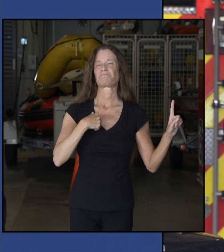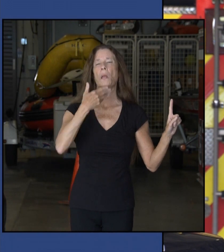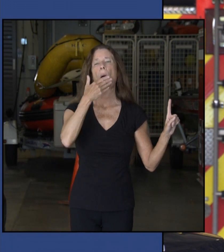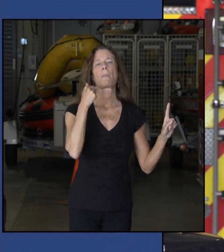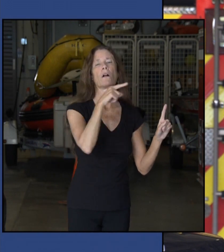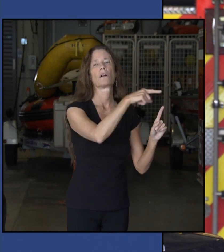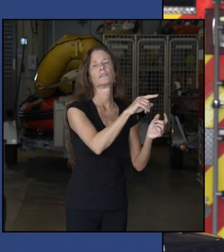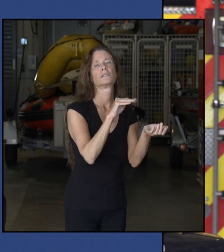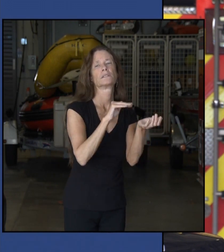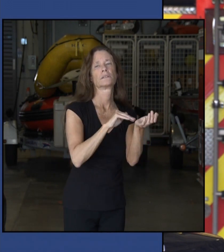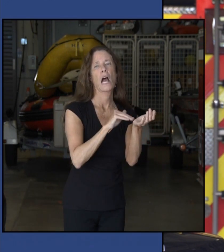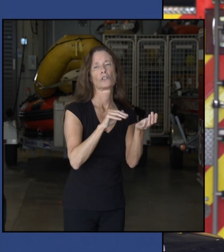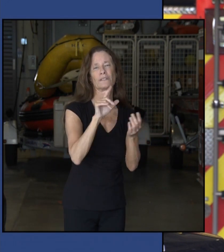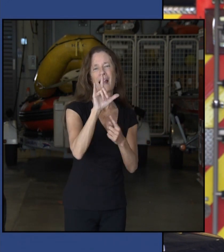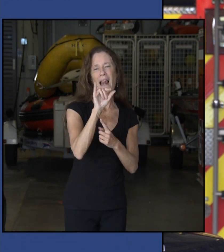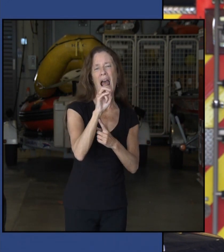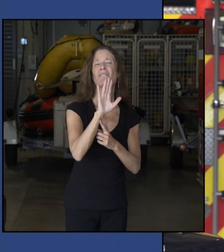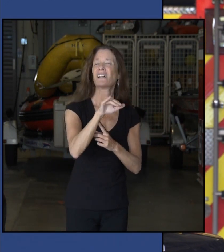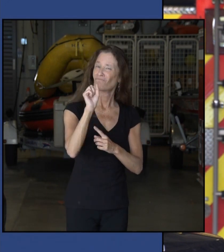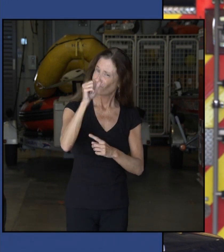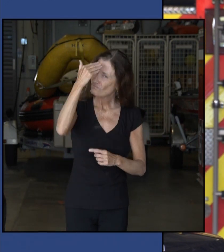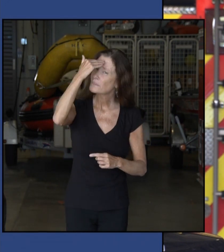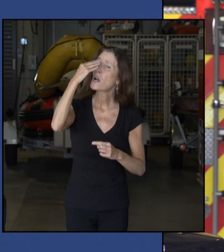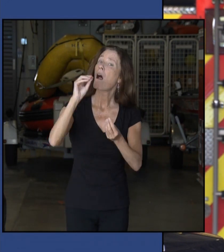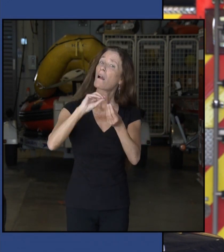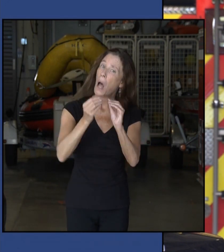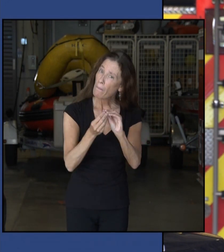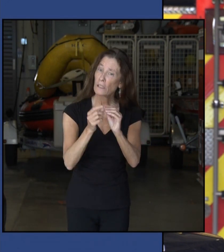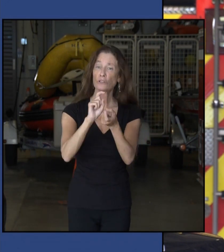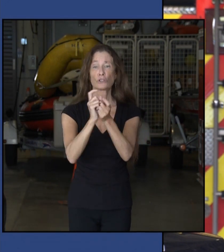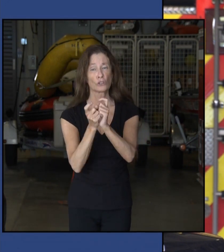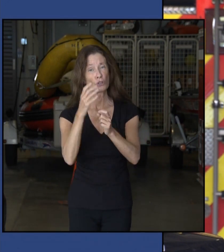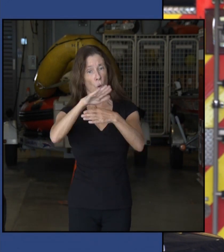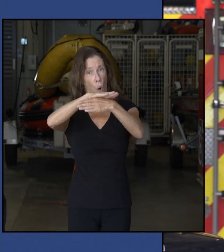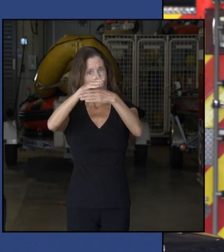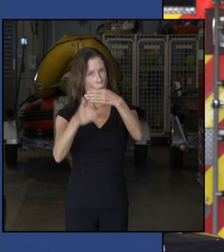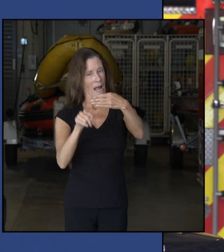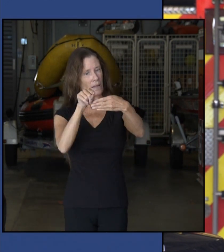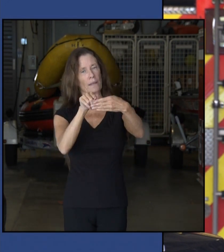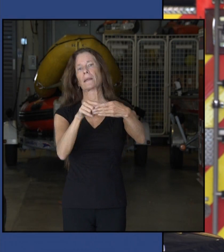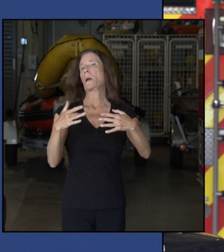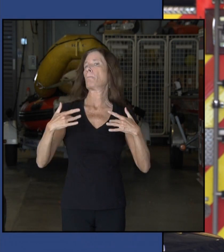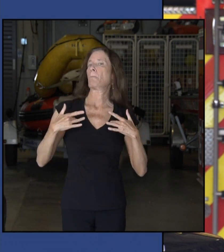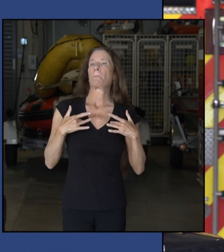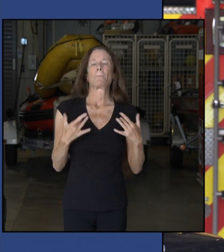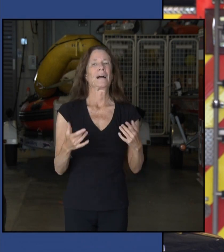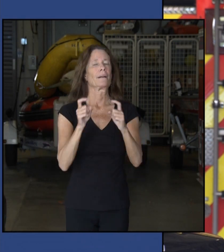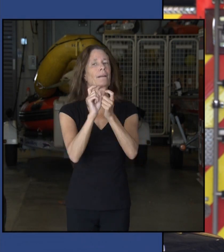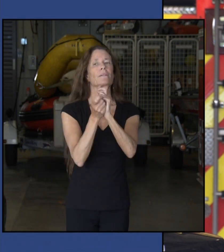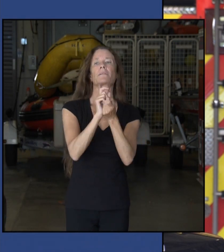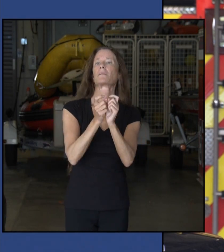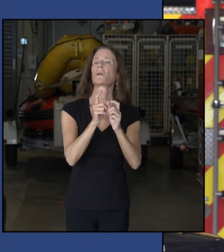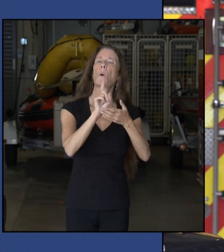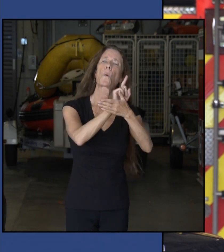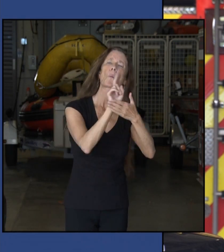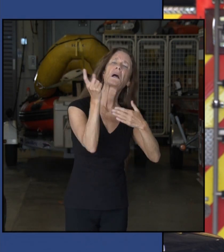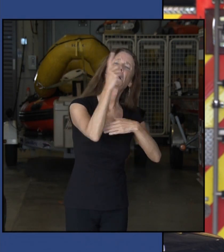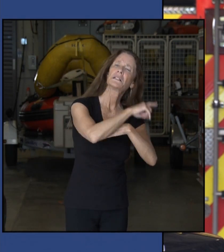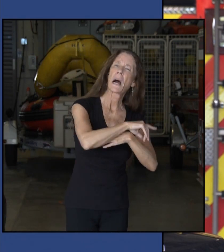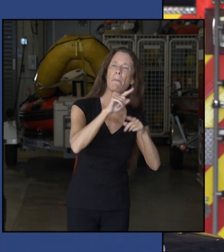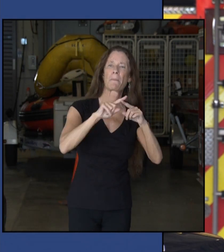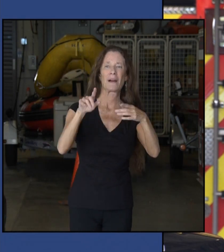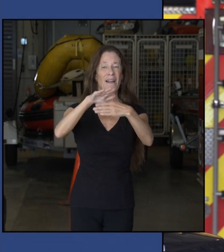day-to-day fluctuations. For example, weekends tends to be a smaller number than not. So we use, and I think the